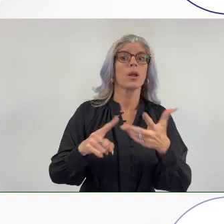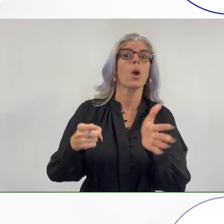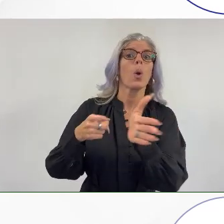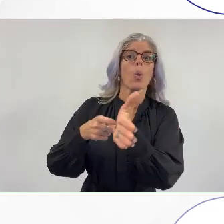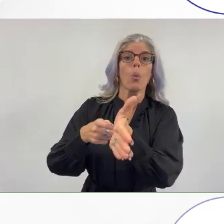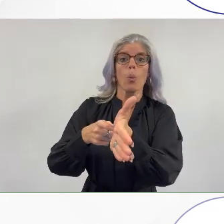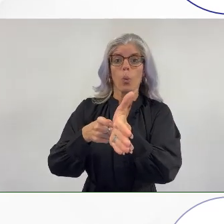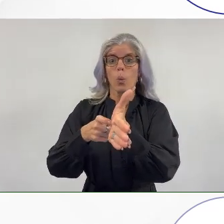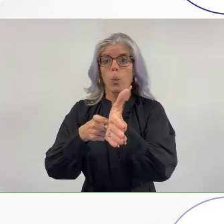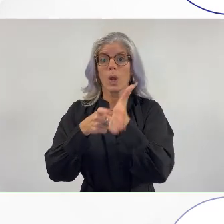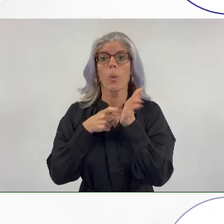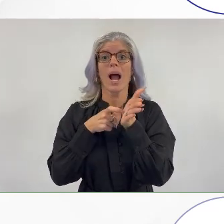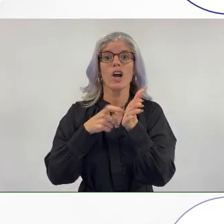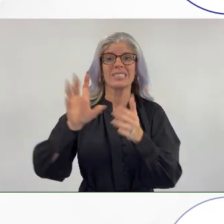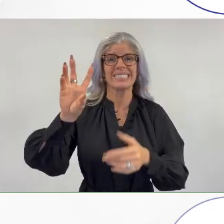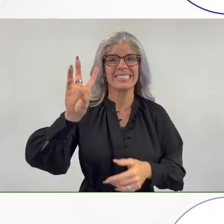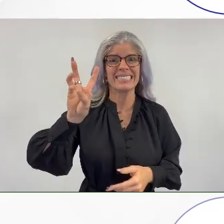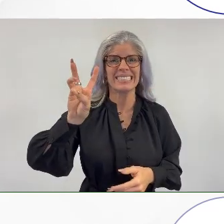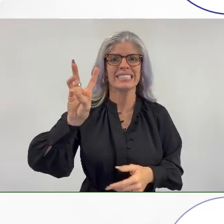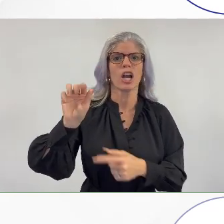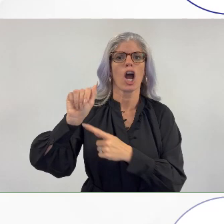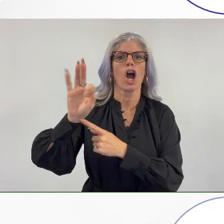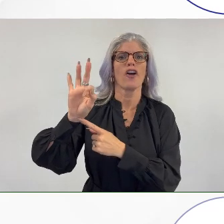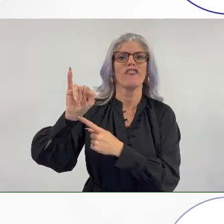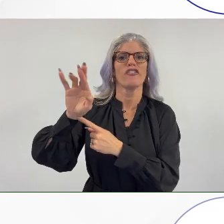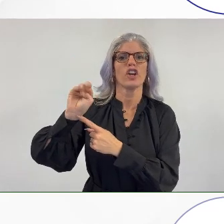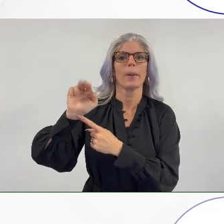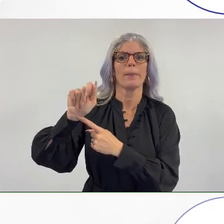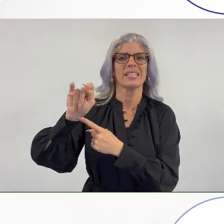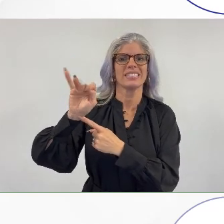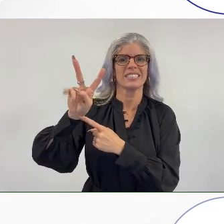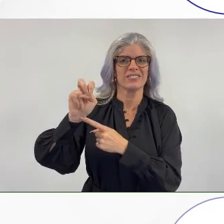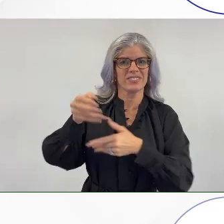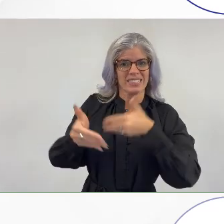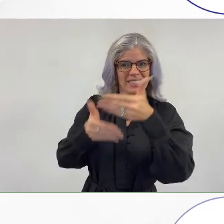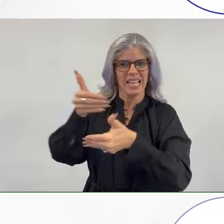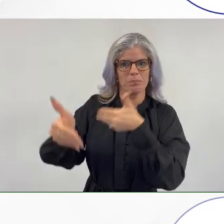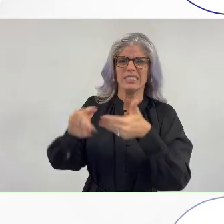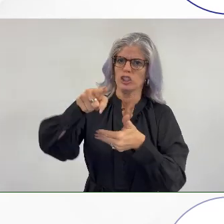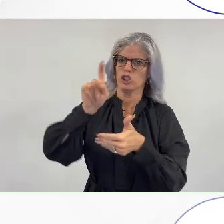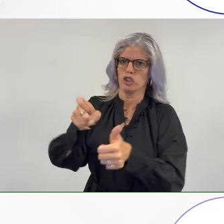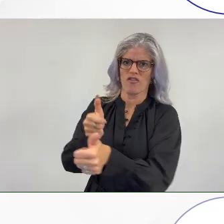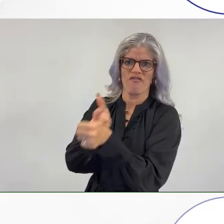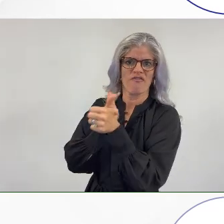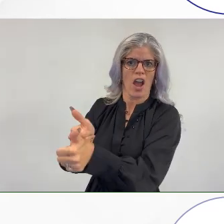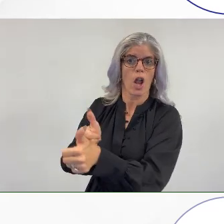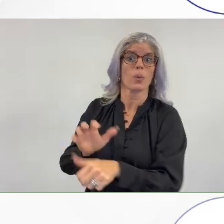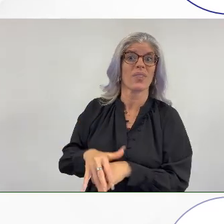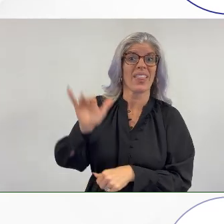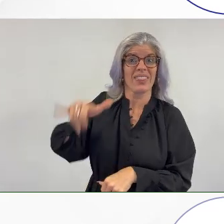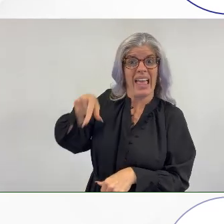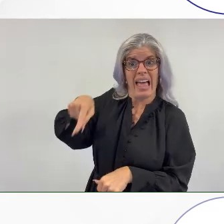Your organization's procurement policy needs to be in place prior to the submission of your request for public assistance.